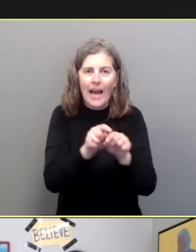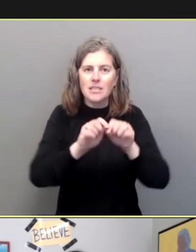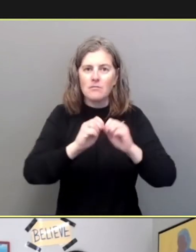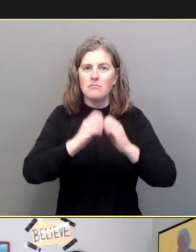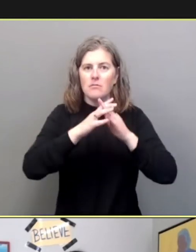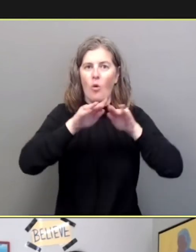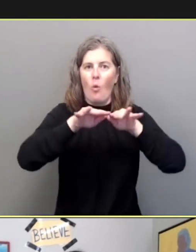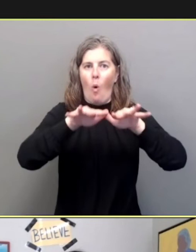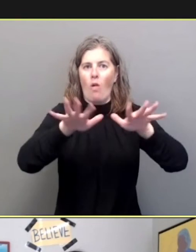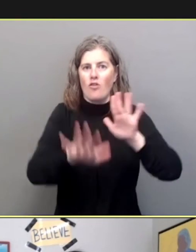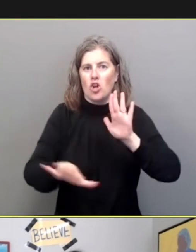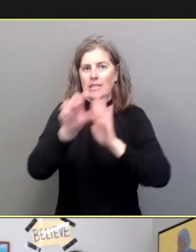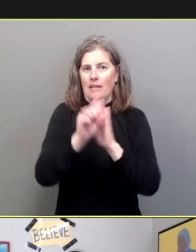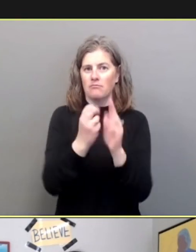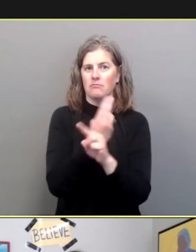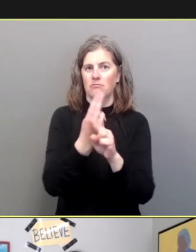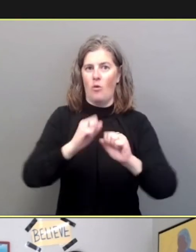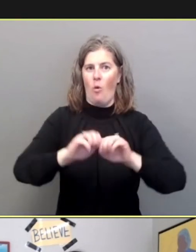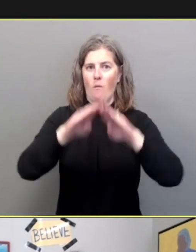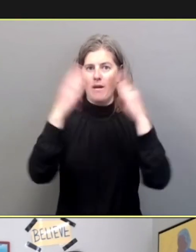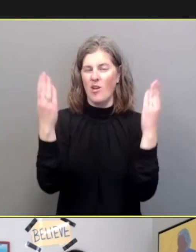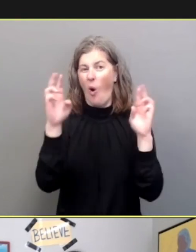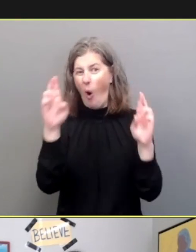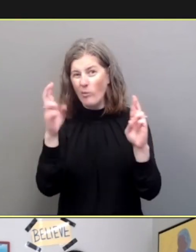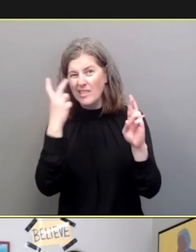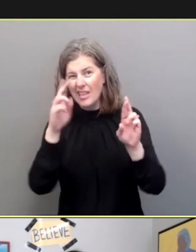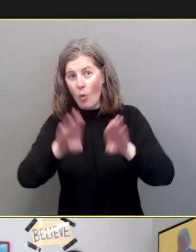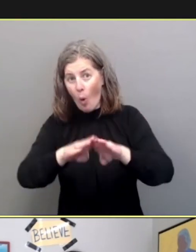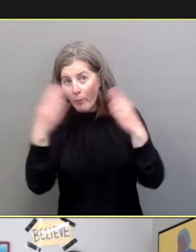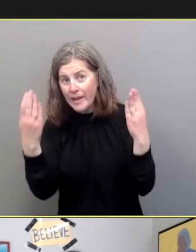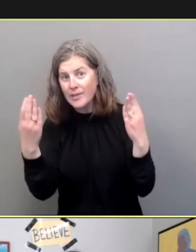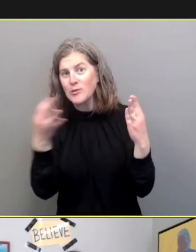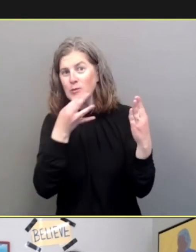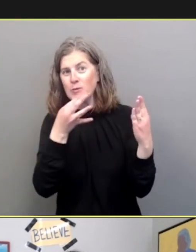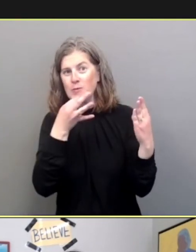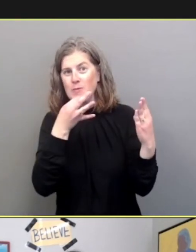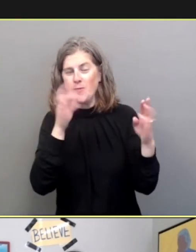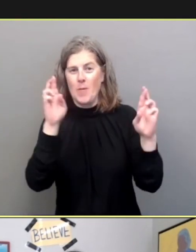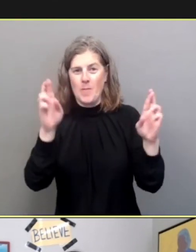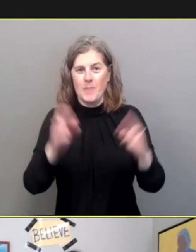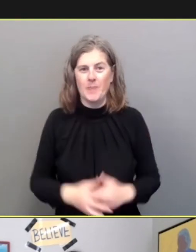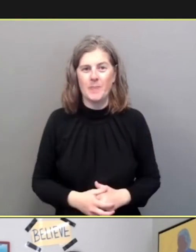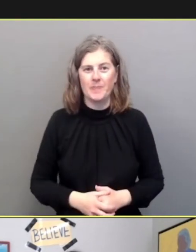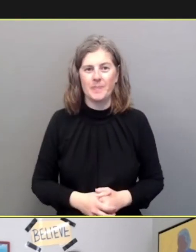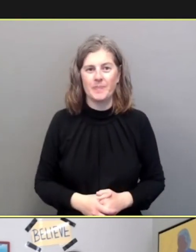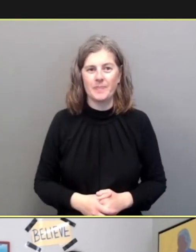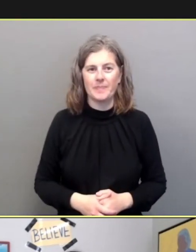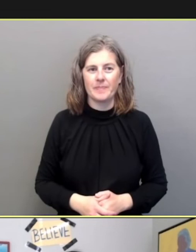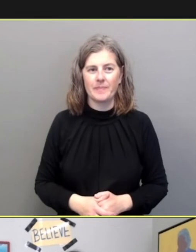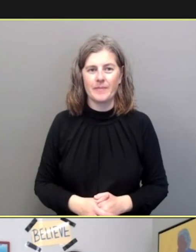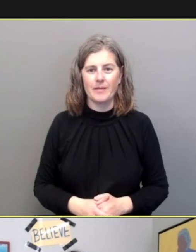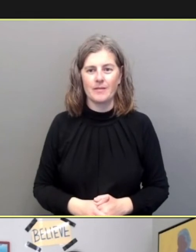out, and hope to see it roll out very soon.